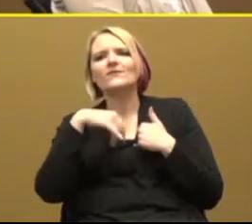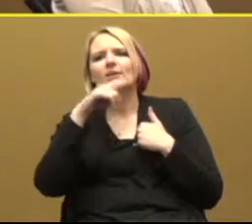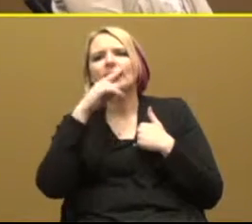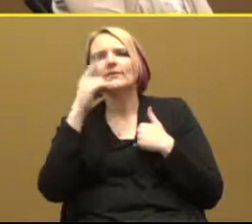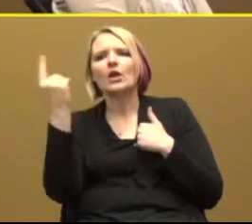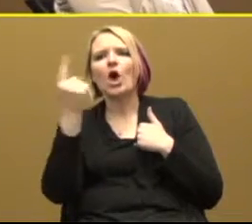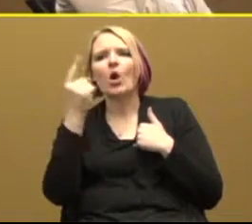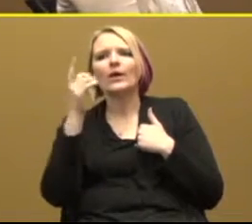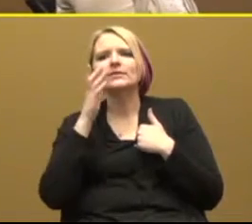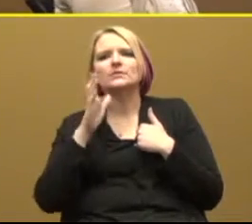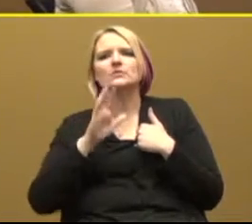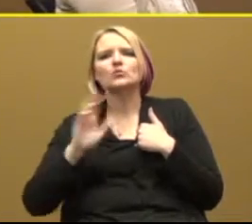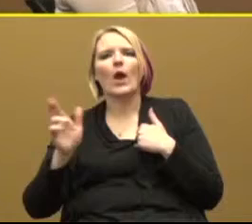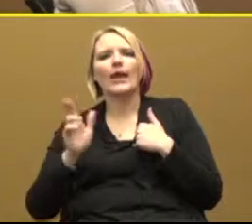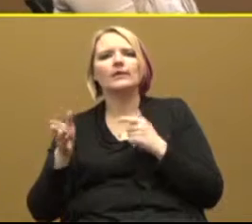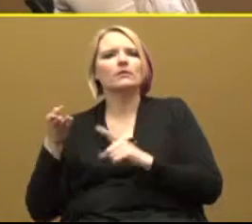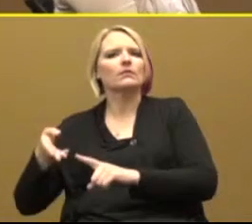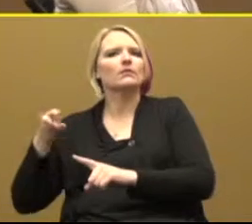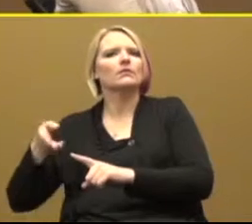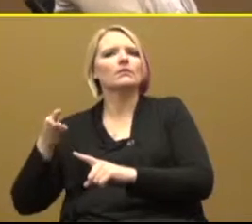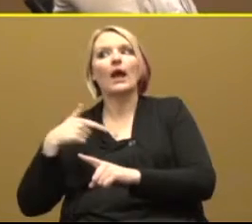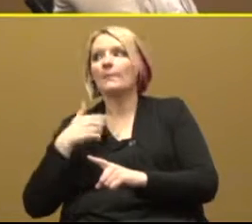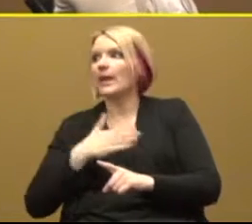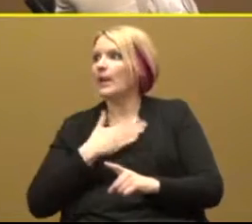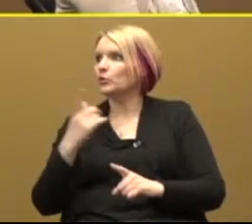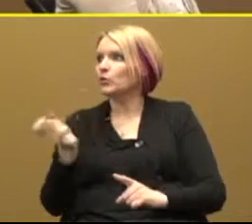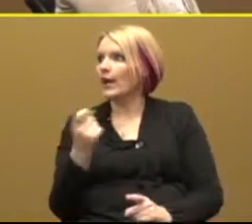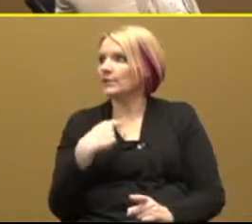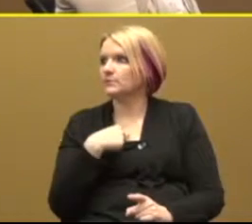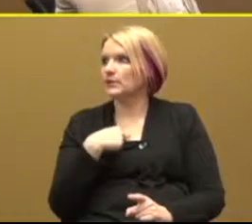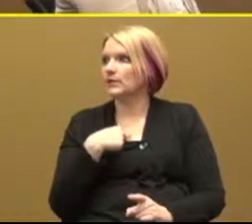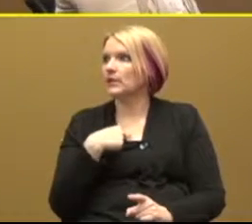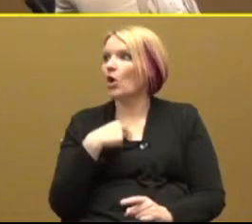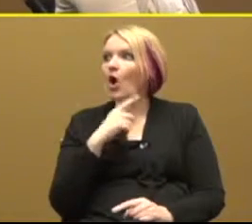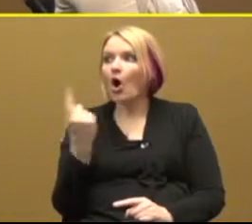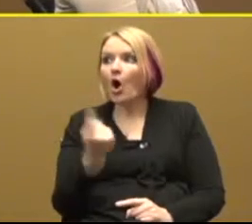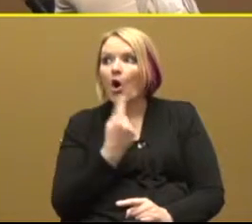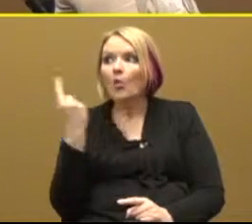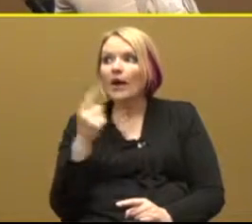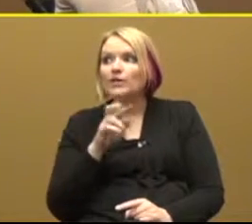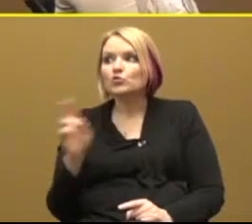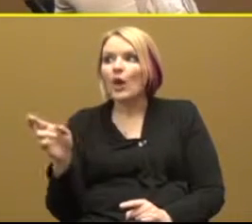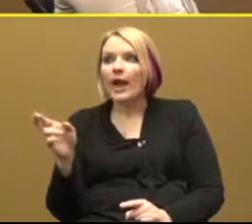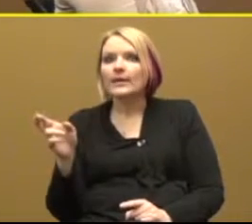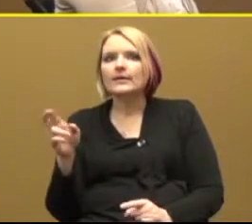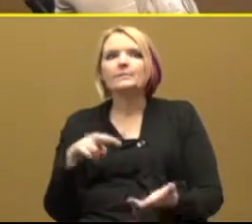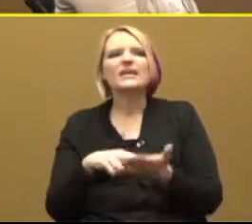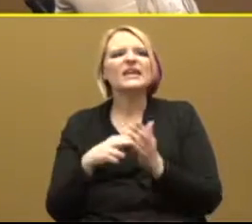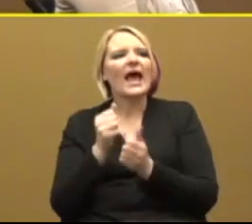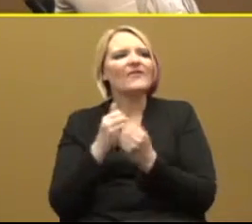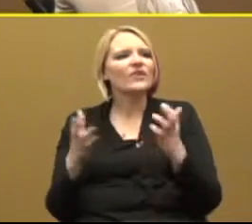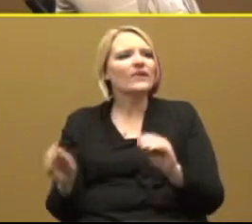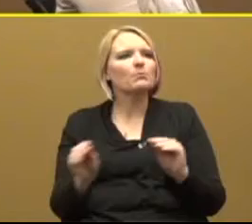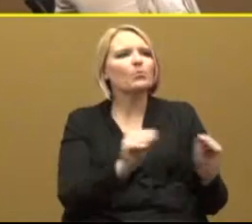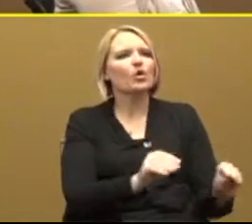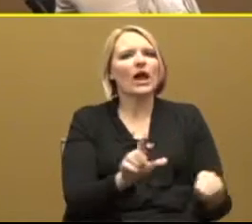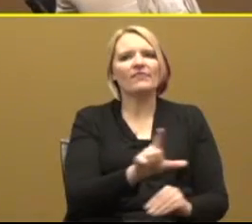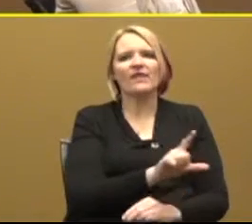right? Okay, I'm glad you asked that. Every time goes to the right? Yes. Put everything on the left.